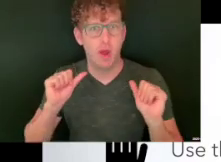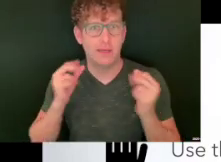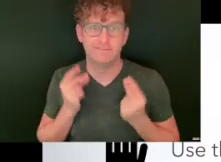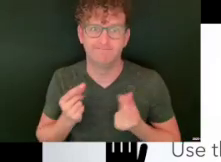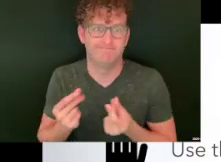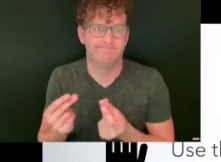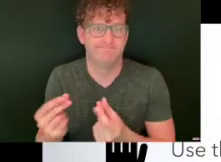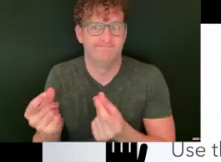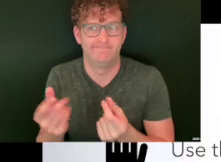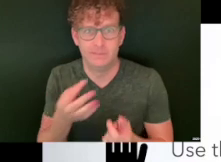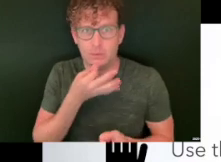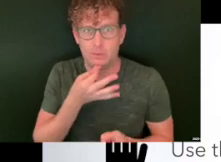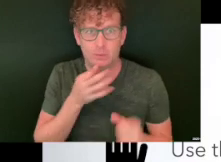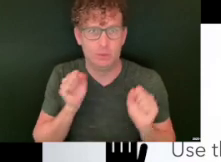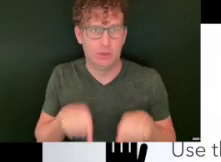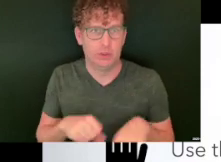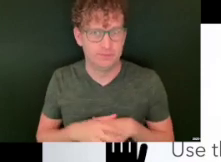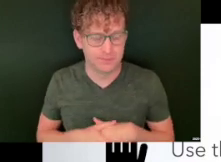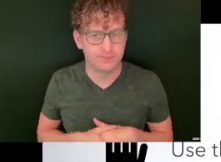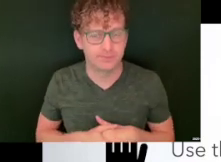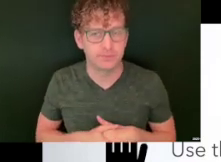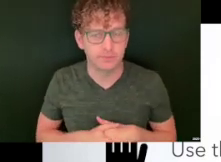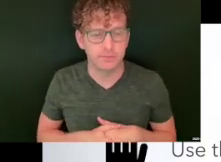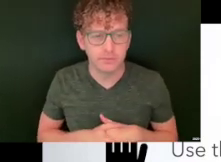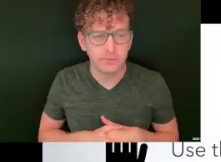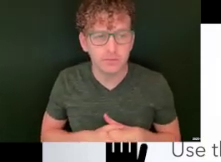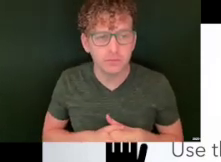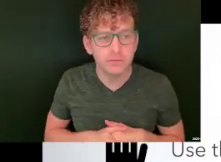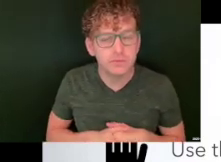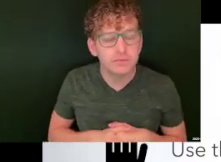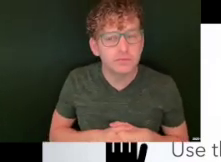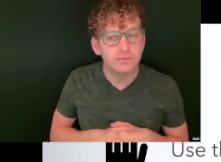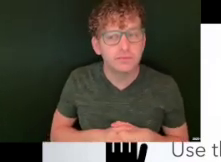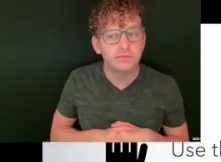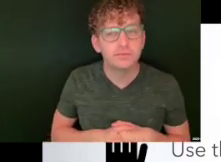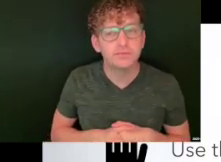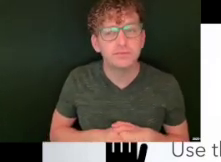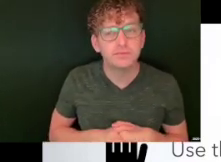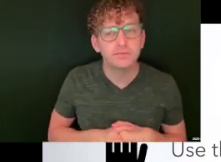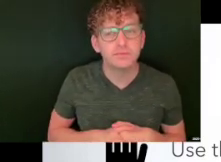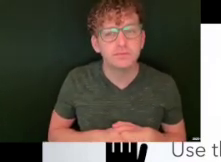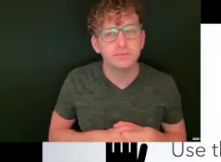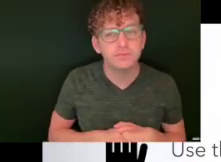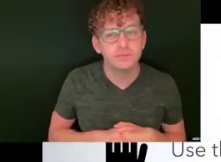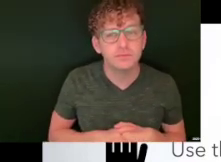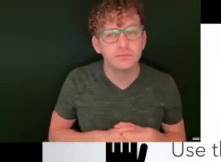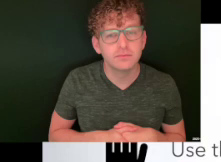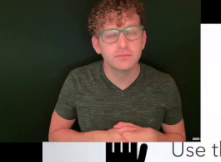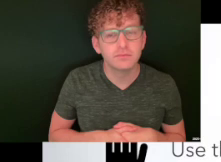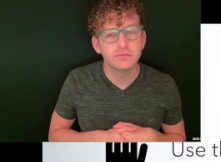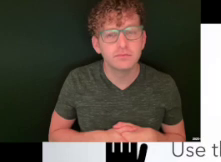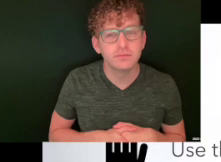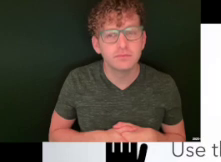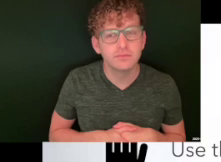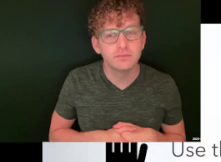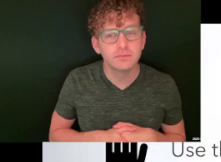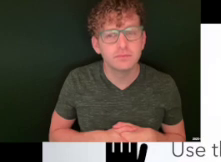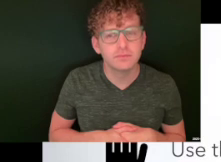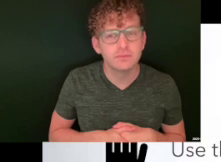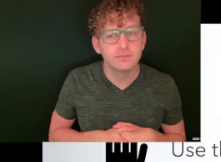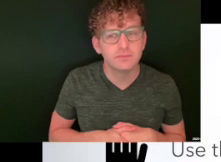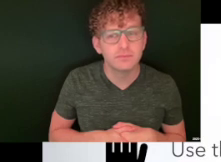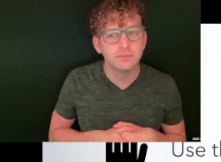line almost immediately once we randomize the entire applicant pool at 6 p.m. Okay,